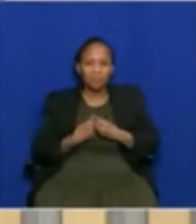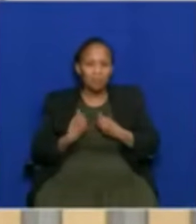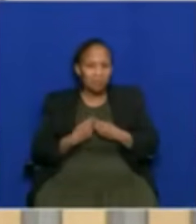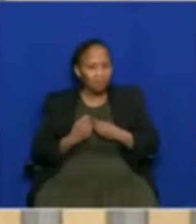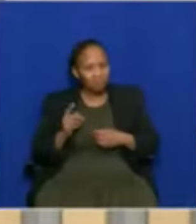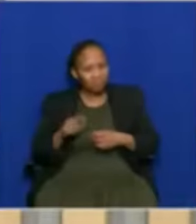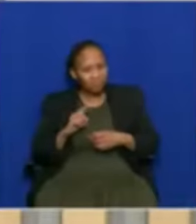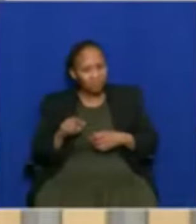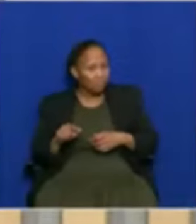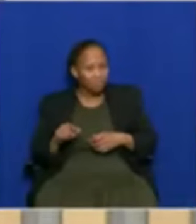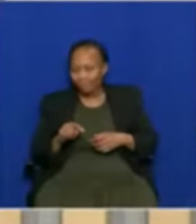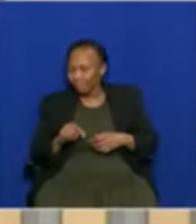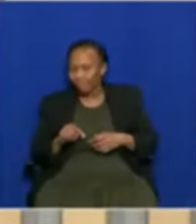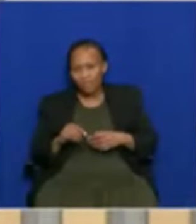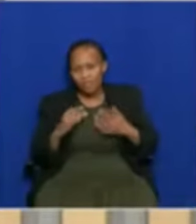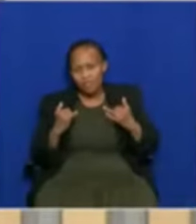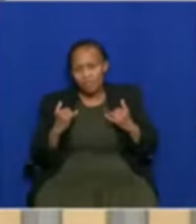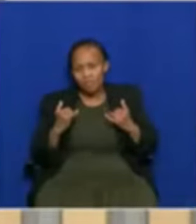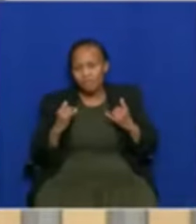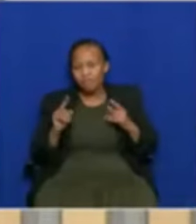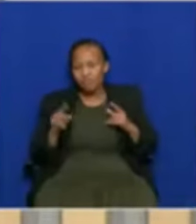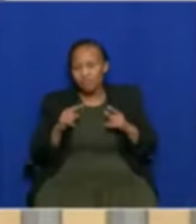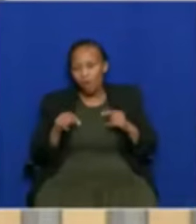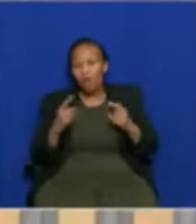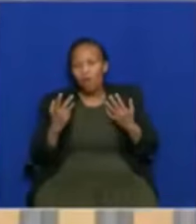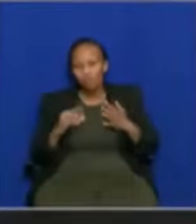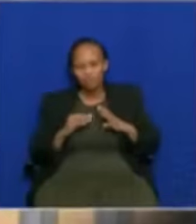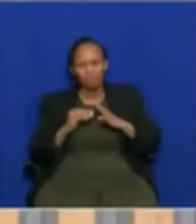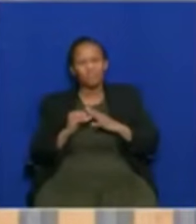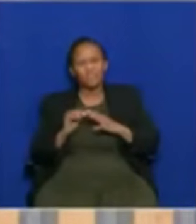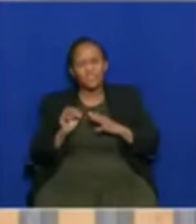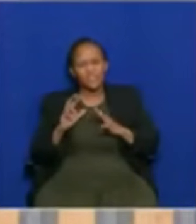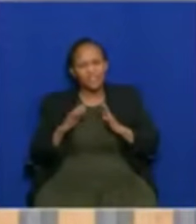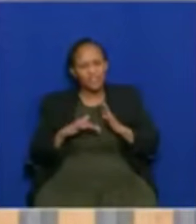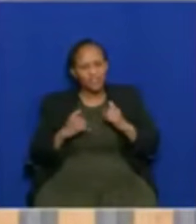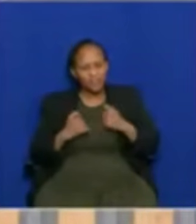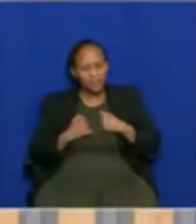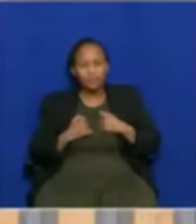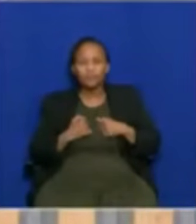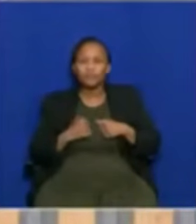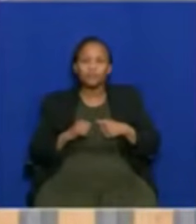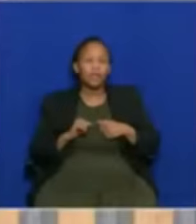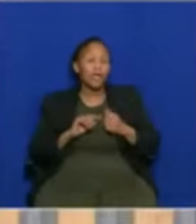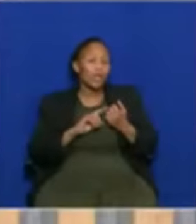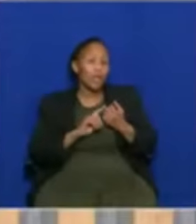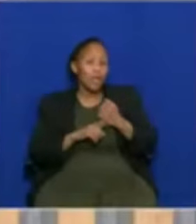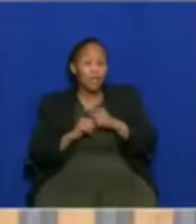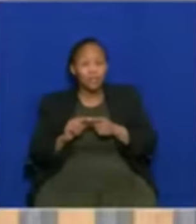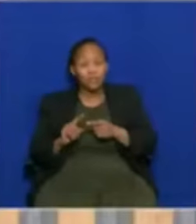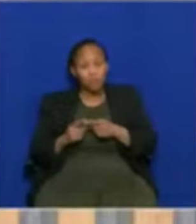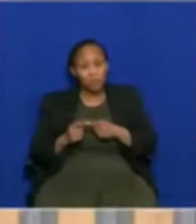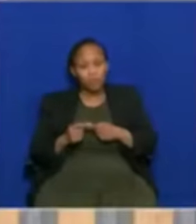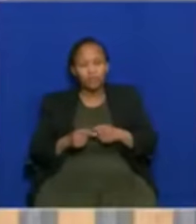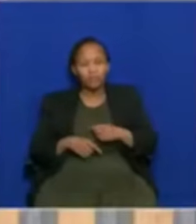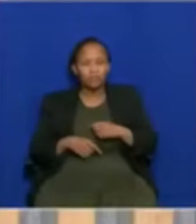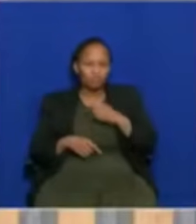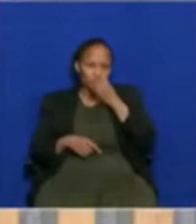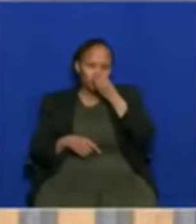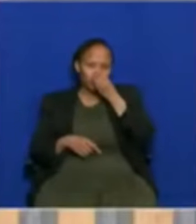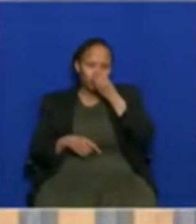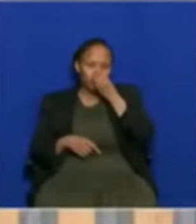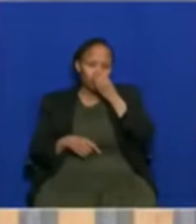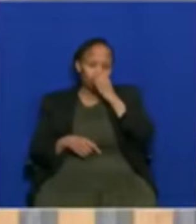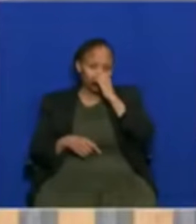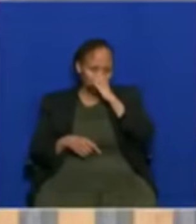is my affidavit, and I can take it no further. Just one last point on this. So when the prosecutor drafts